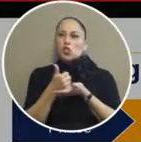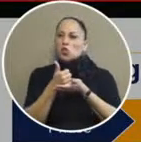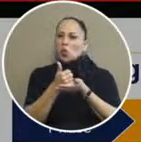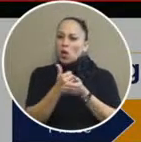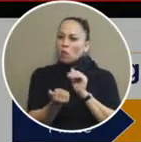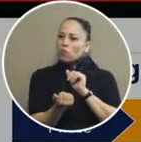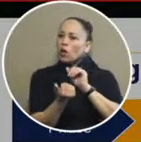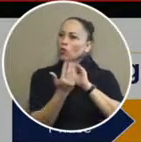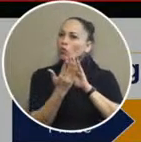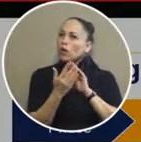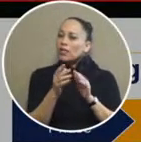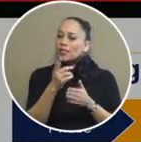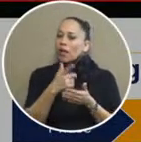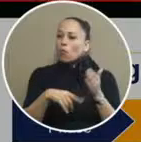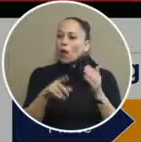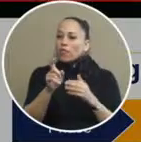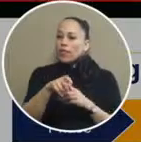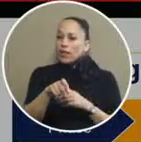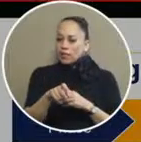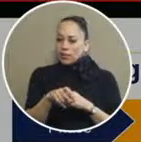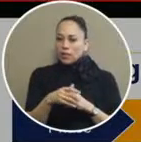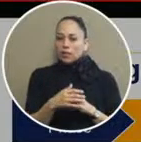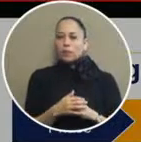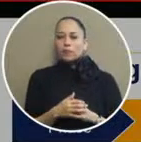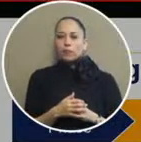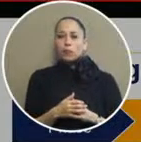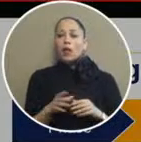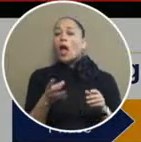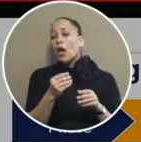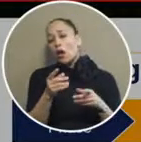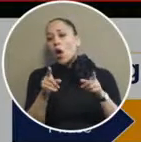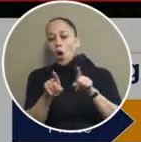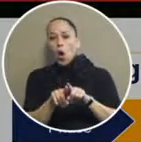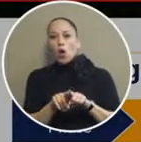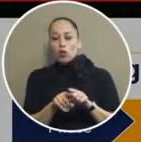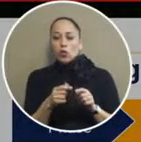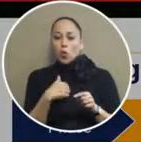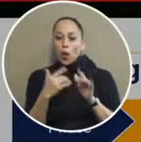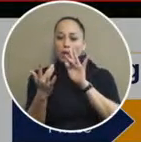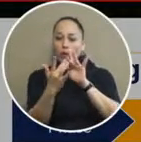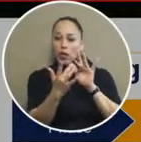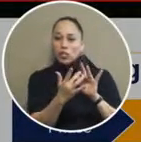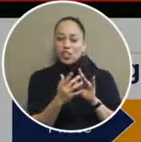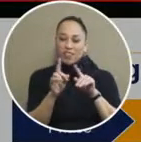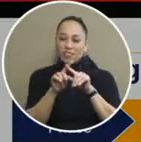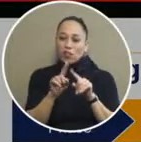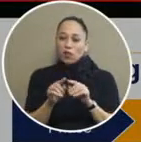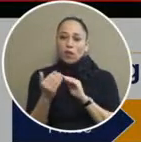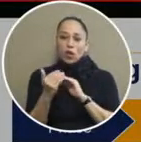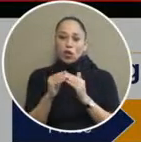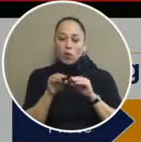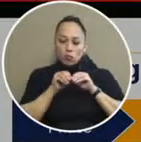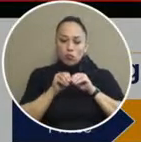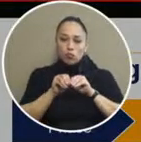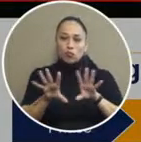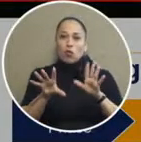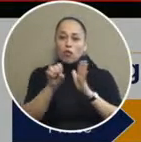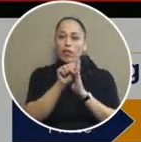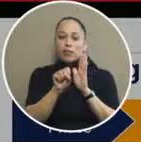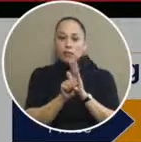address those needs that we're seeing. We're also reaching out to other communities across the